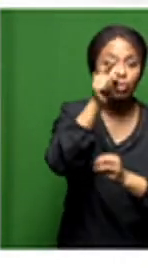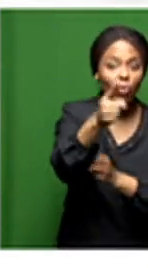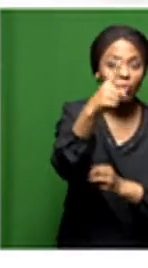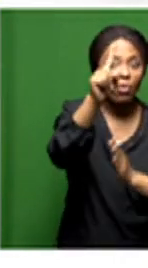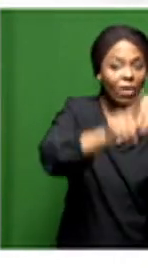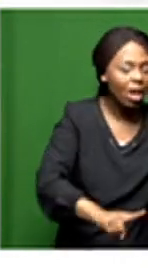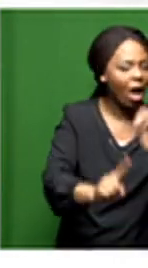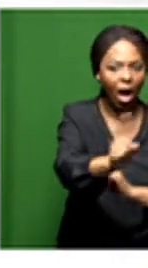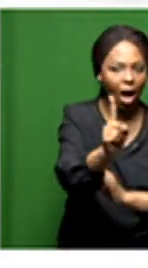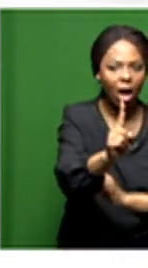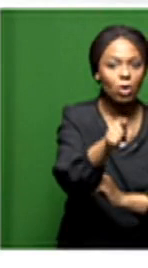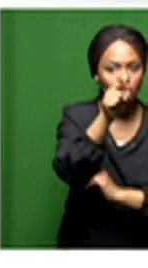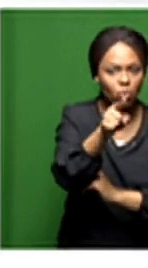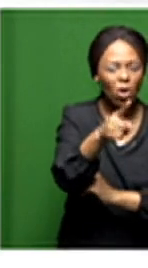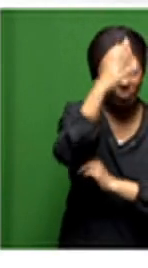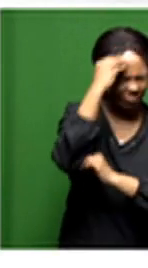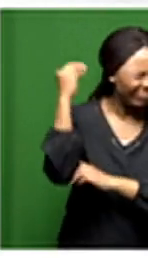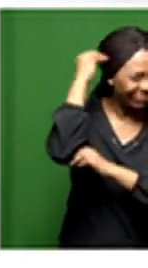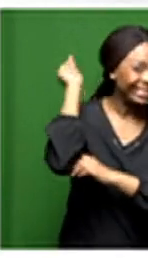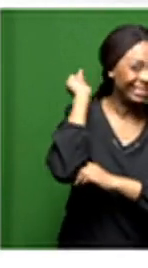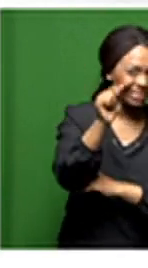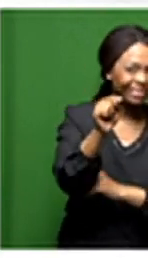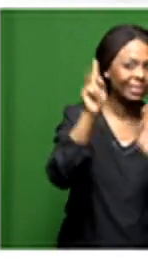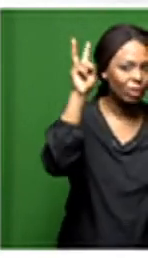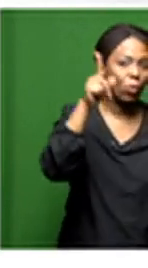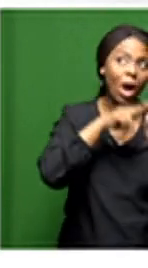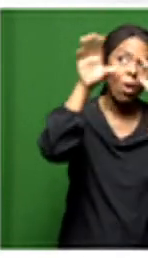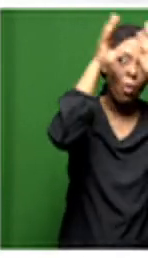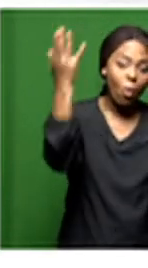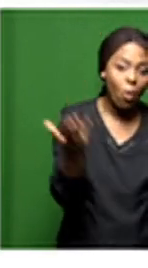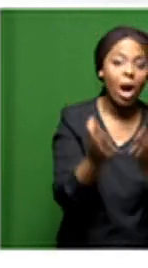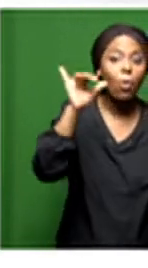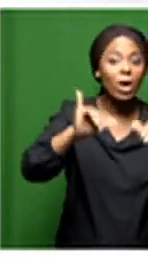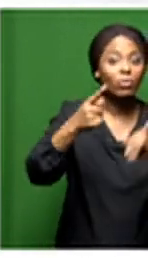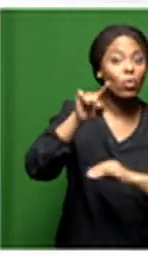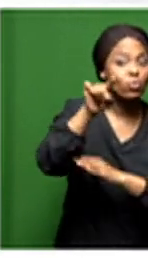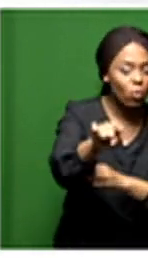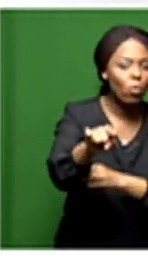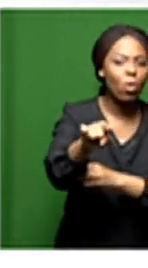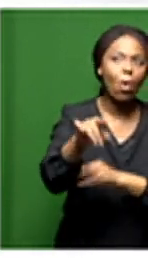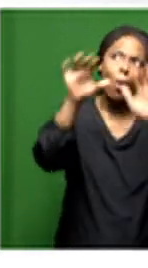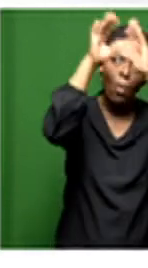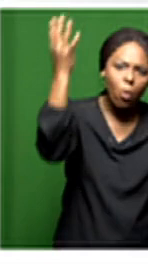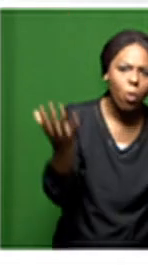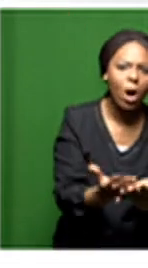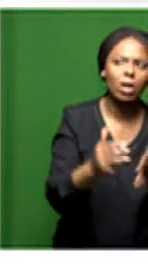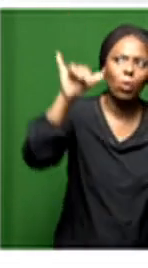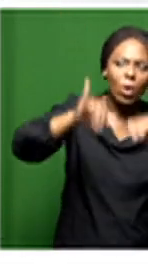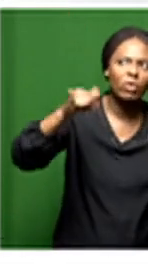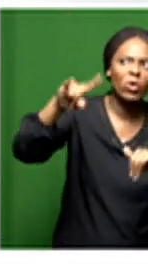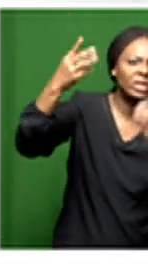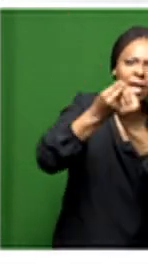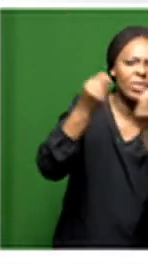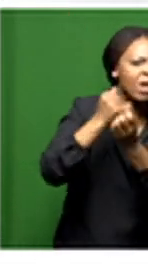You better stick that in, because the world is waiting for you. The world is waiting for something you have not